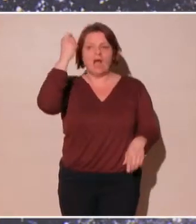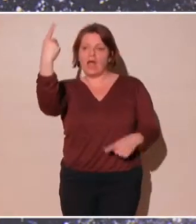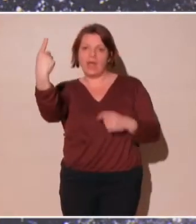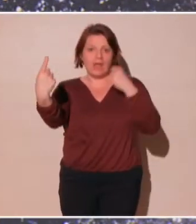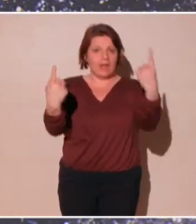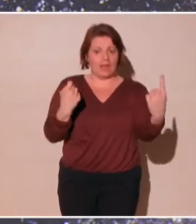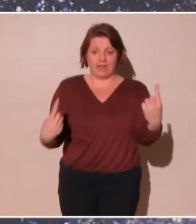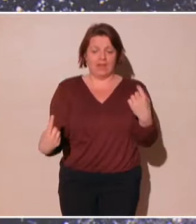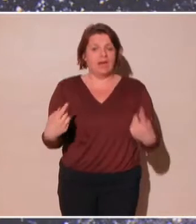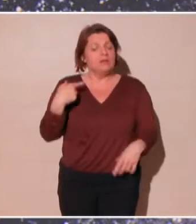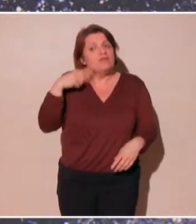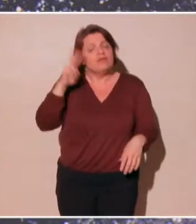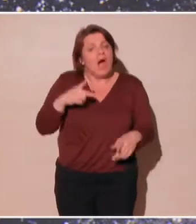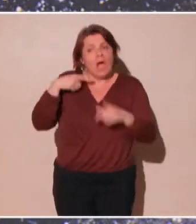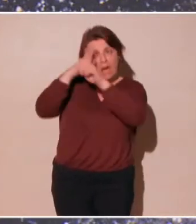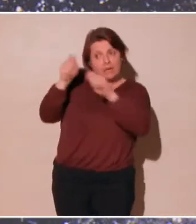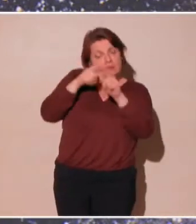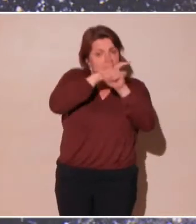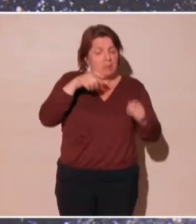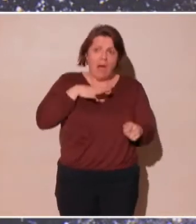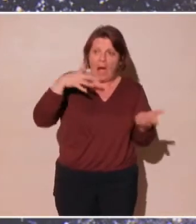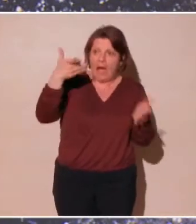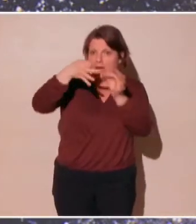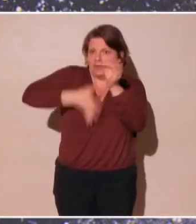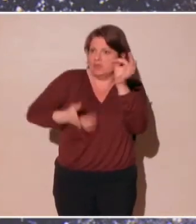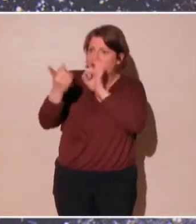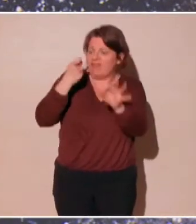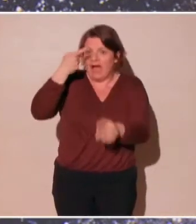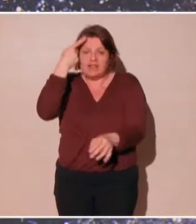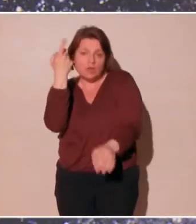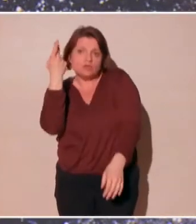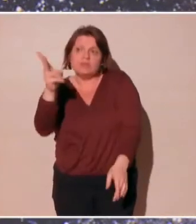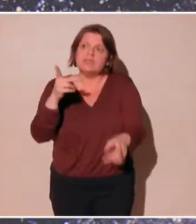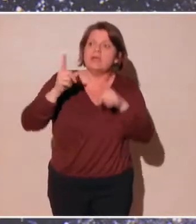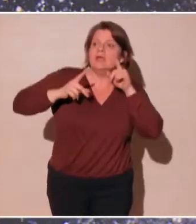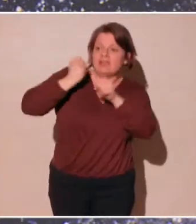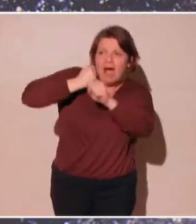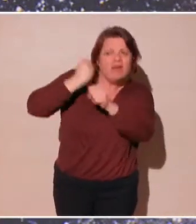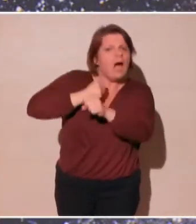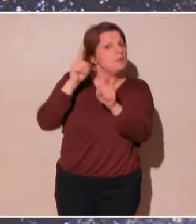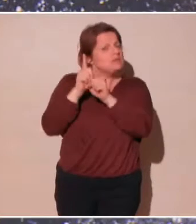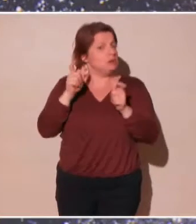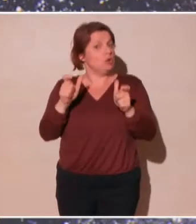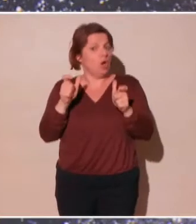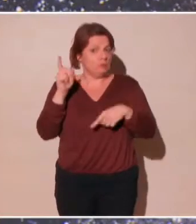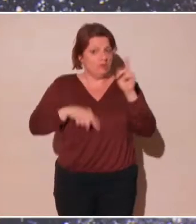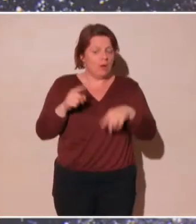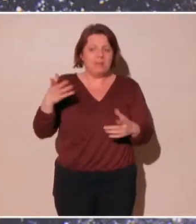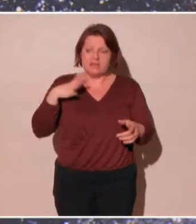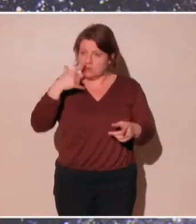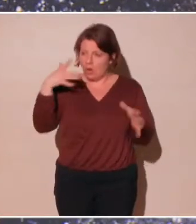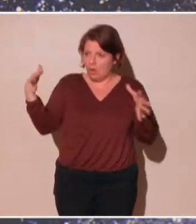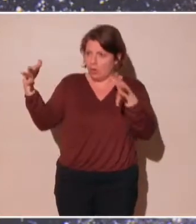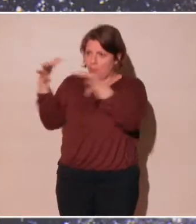of respect for the people who work hard on these topics and who are sometimes talented, sometimes